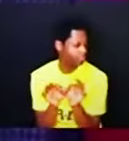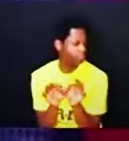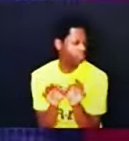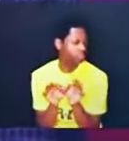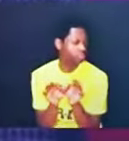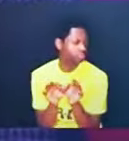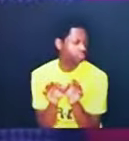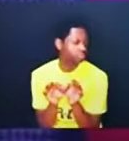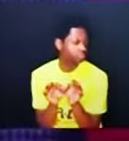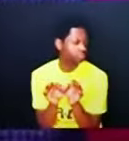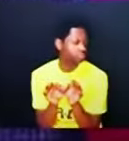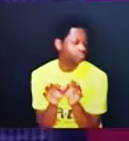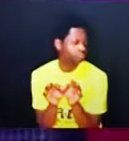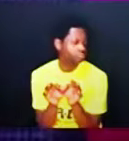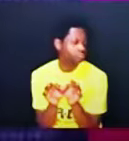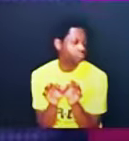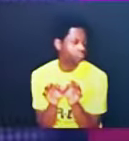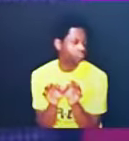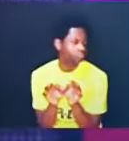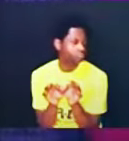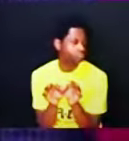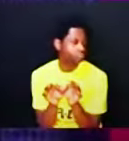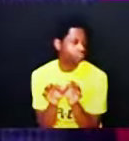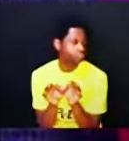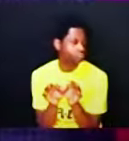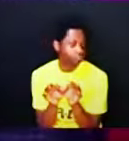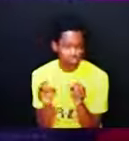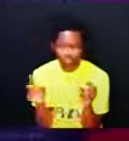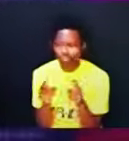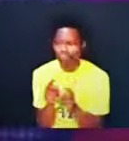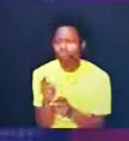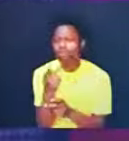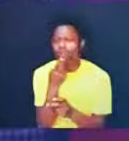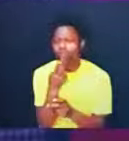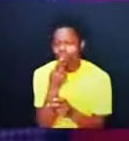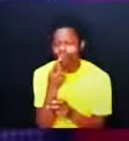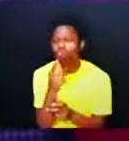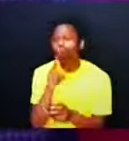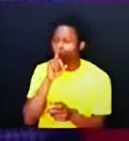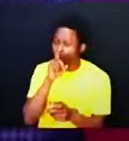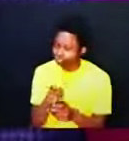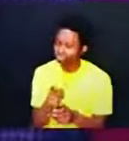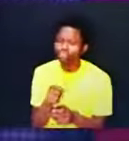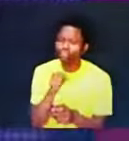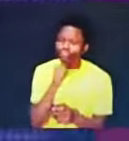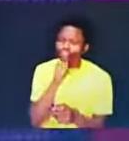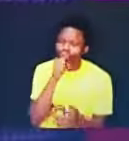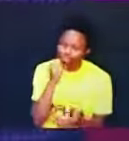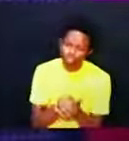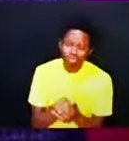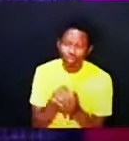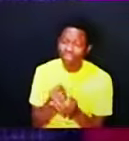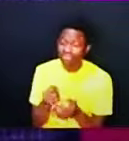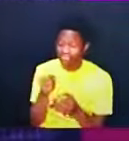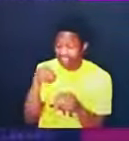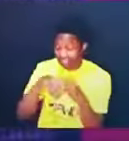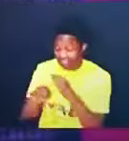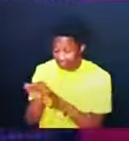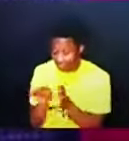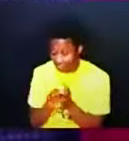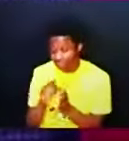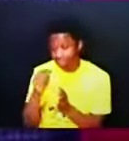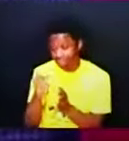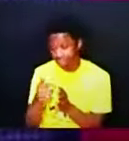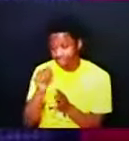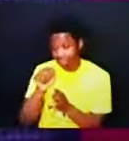ewo gidifo foforo ana se Christo so mabrabo yi. Yes, so Paul was categorical in Galatians